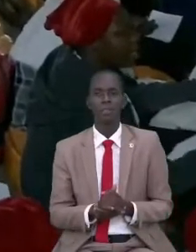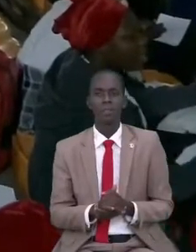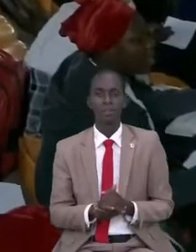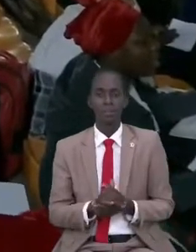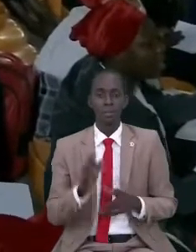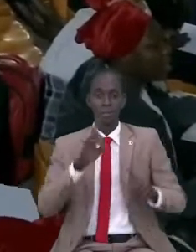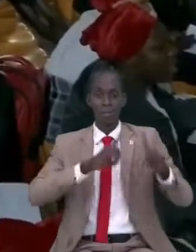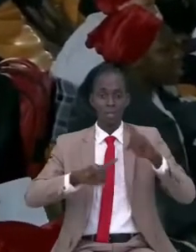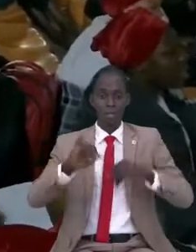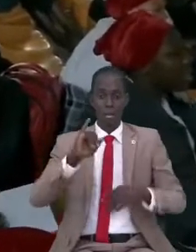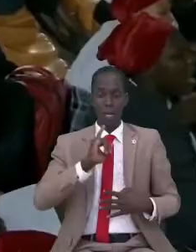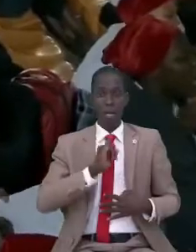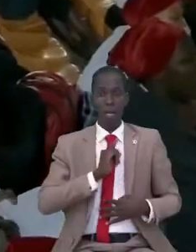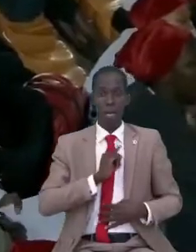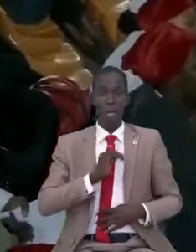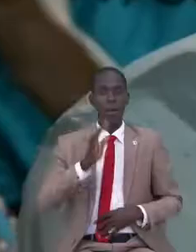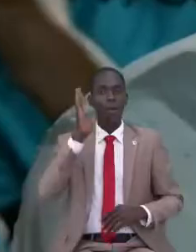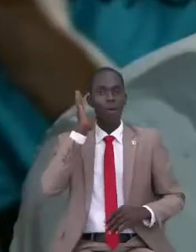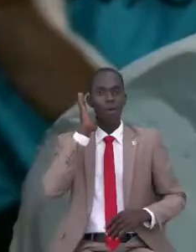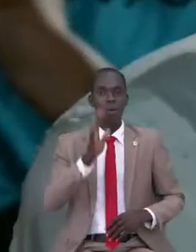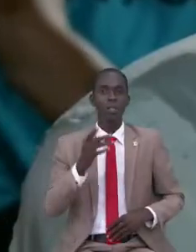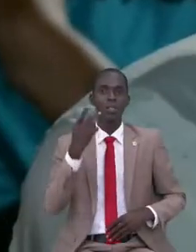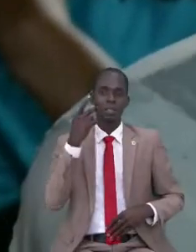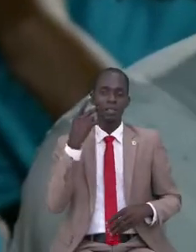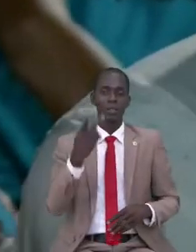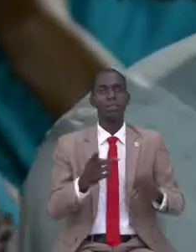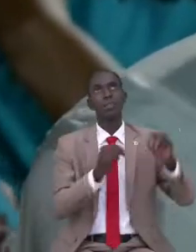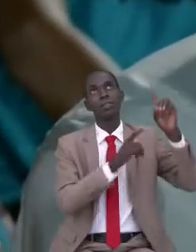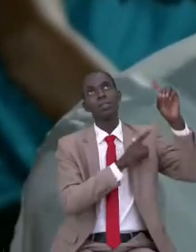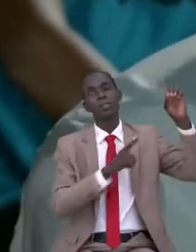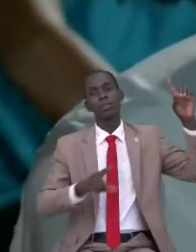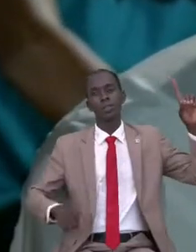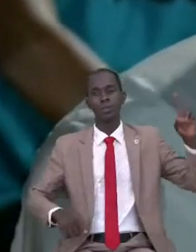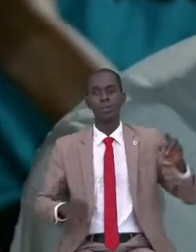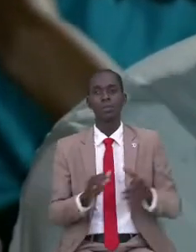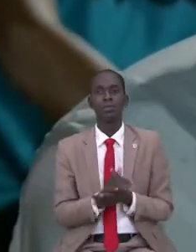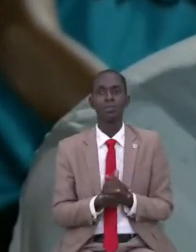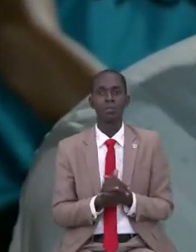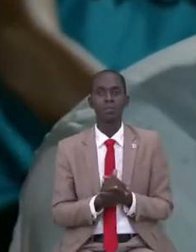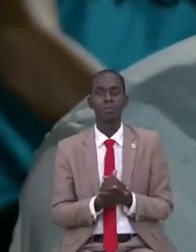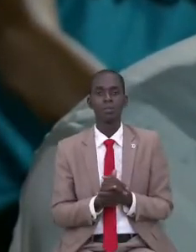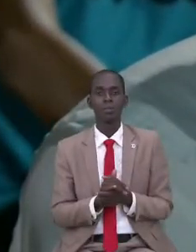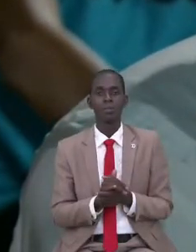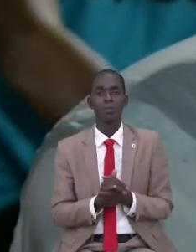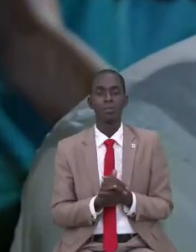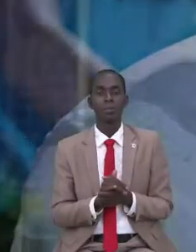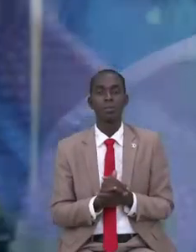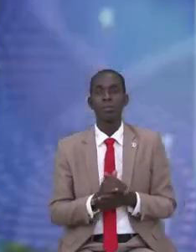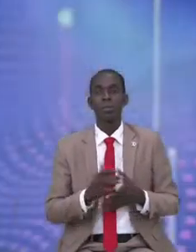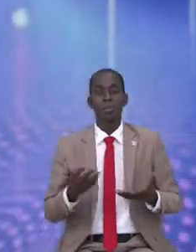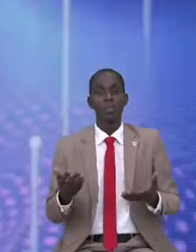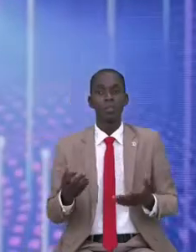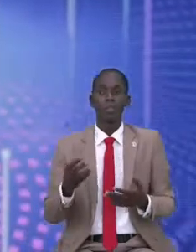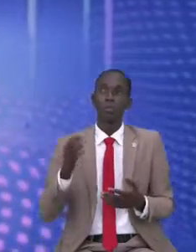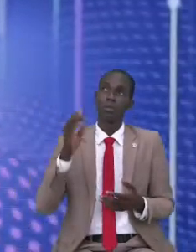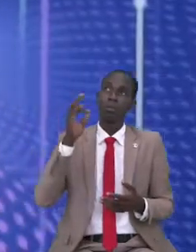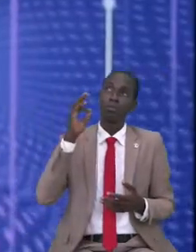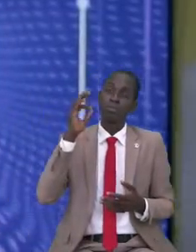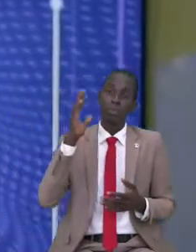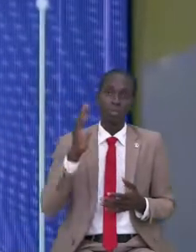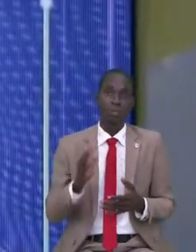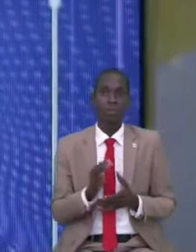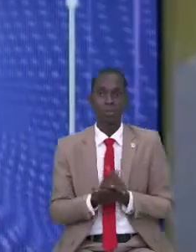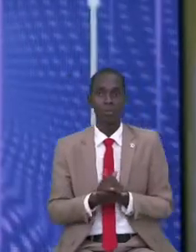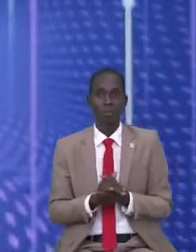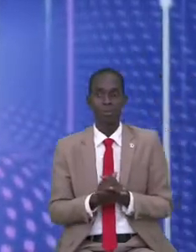I will see the Lord. Very difficult for a preacher